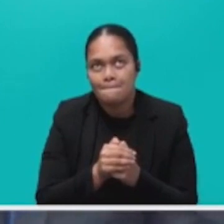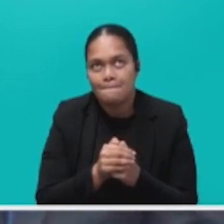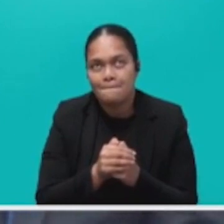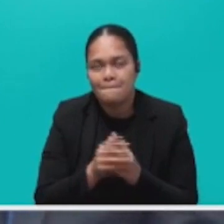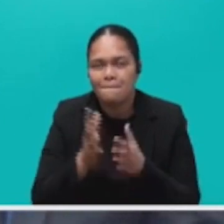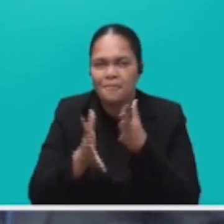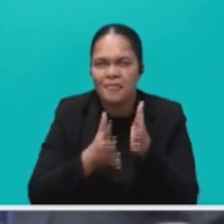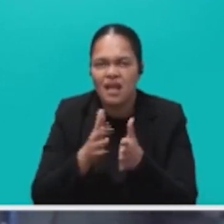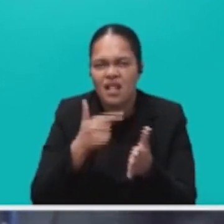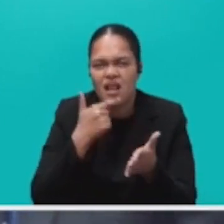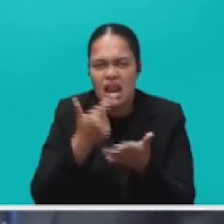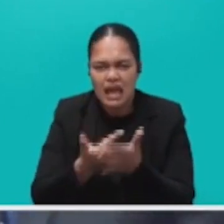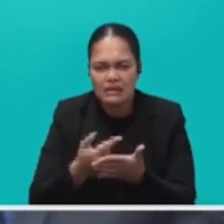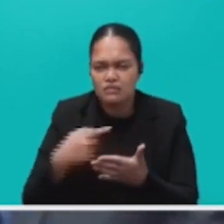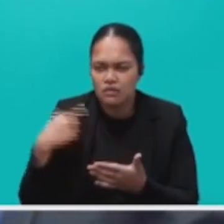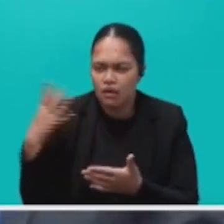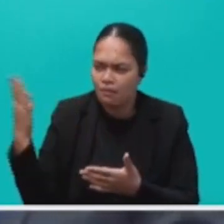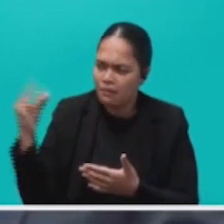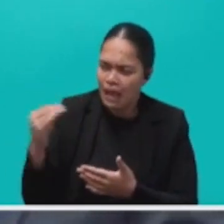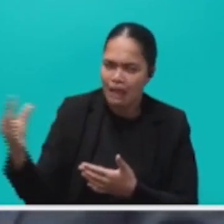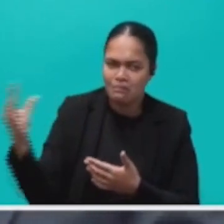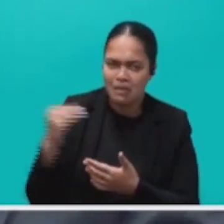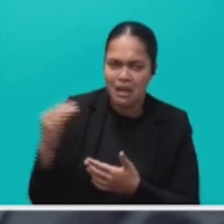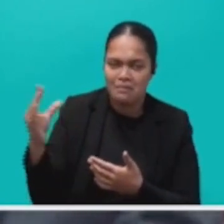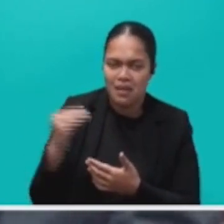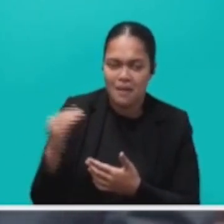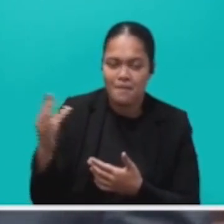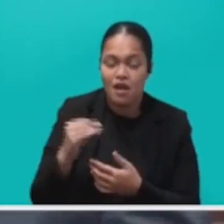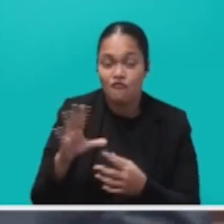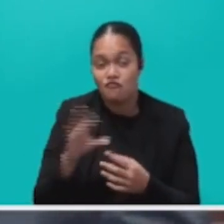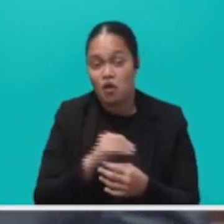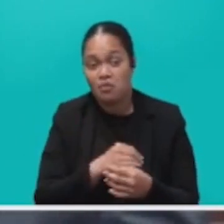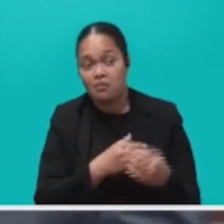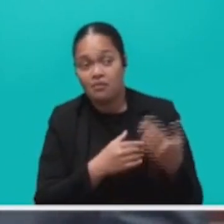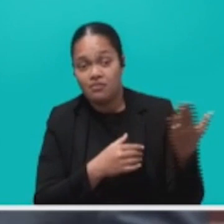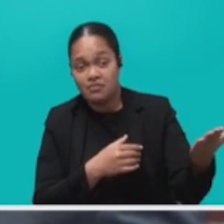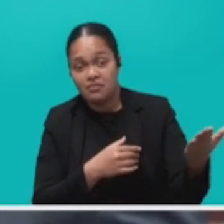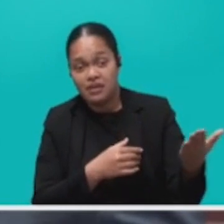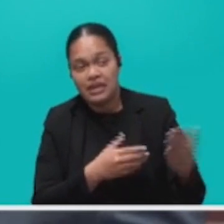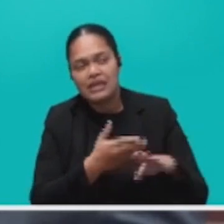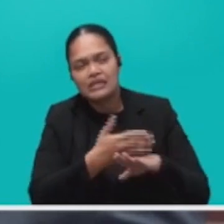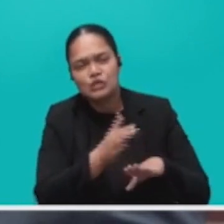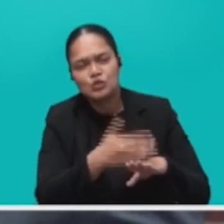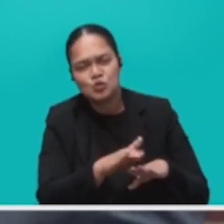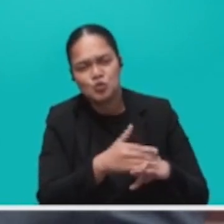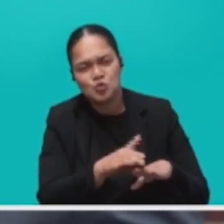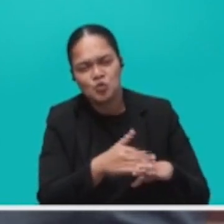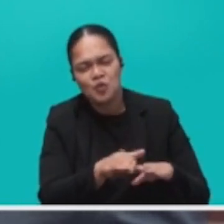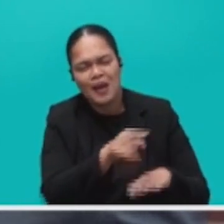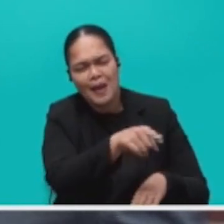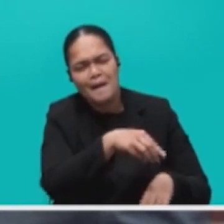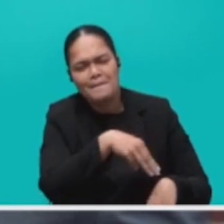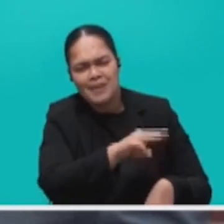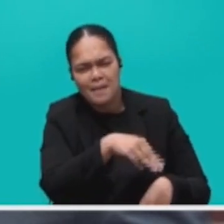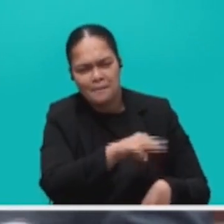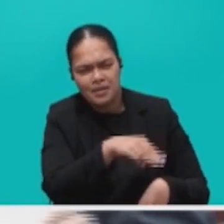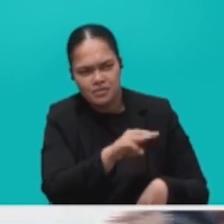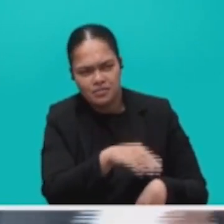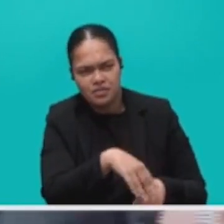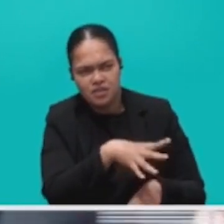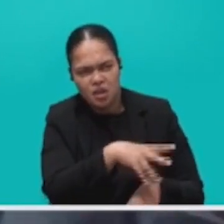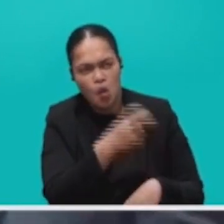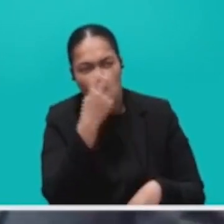the lies that keep coming from the other side, especially some of the new honourable members. I think the older ones